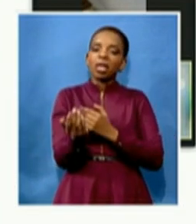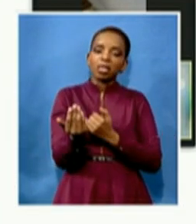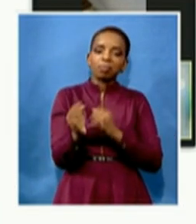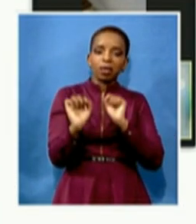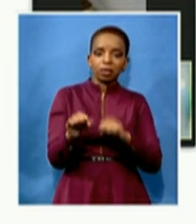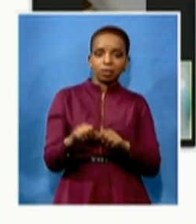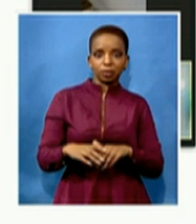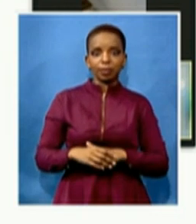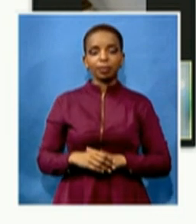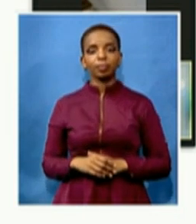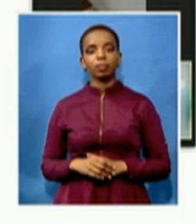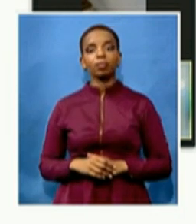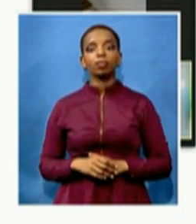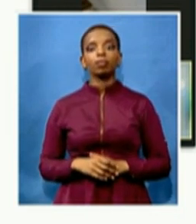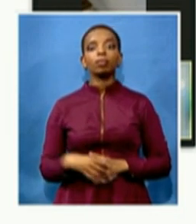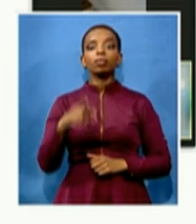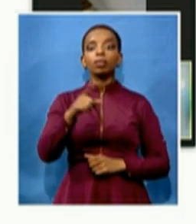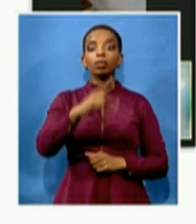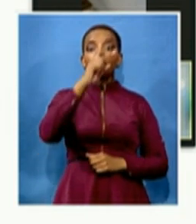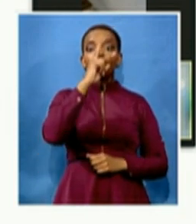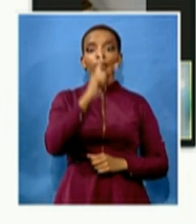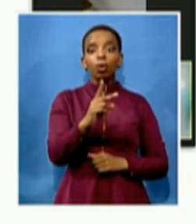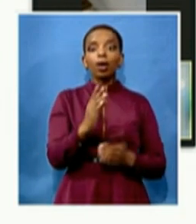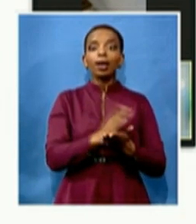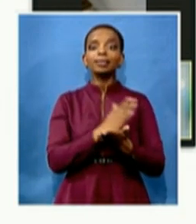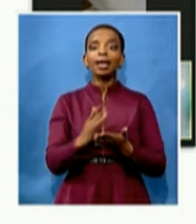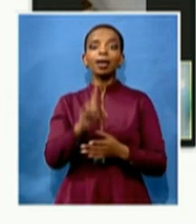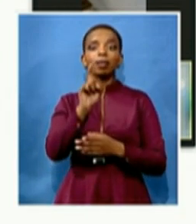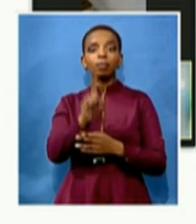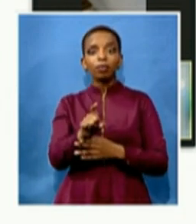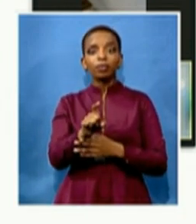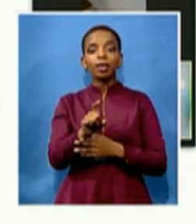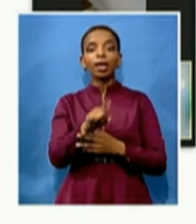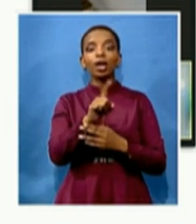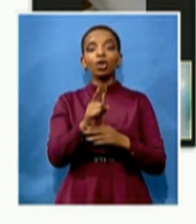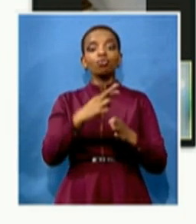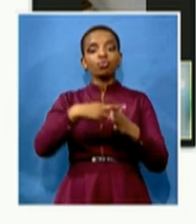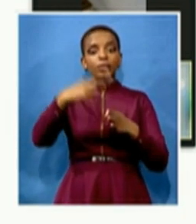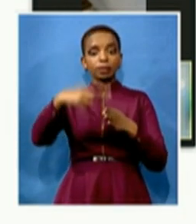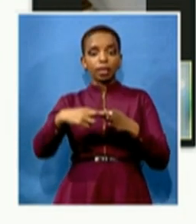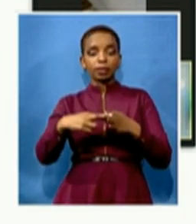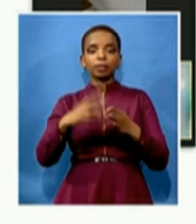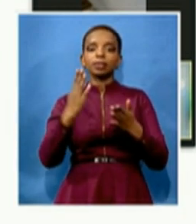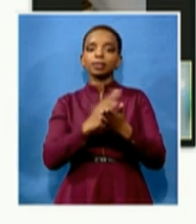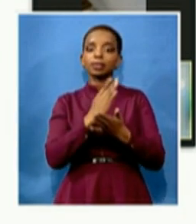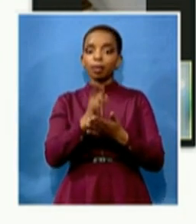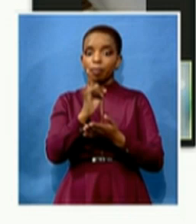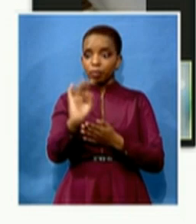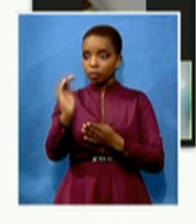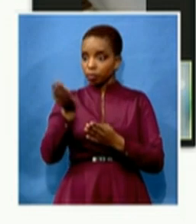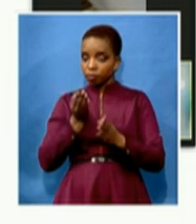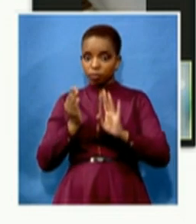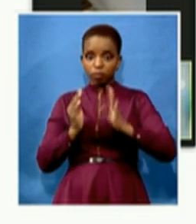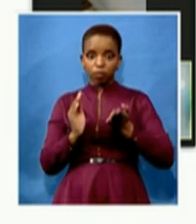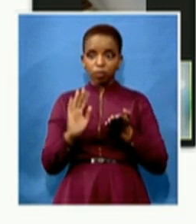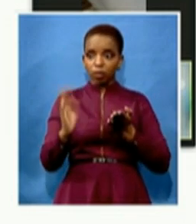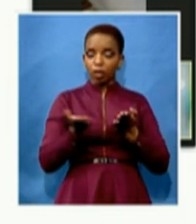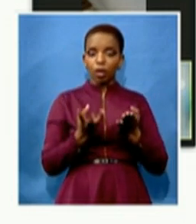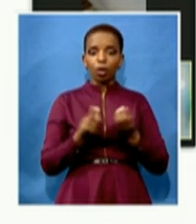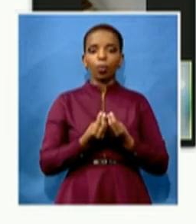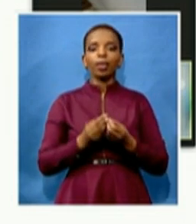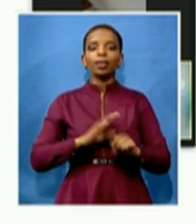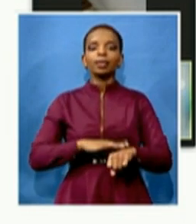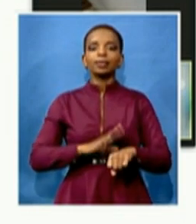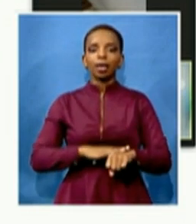show the maximums coming through at various points in time. So we know April and May has passed, but this is when we did the